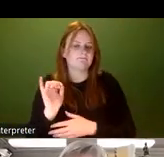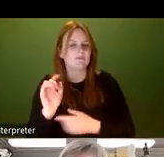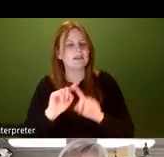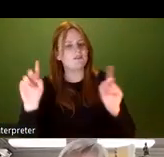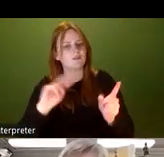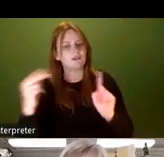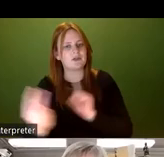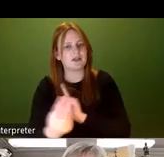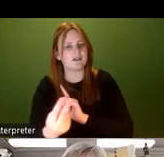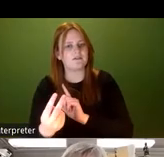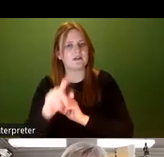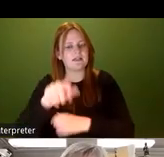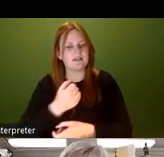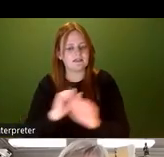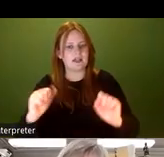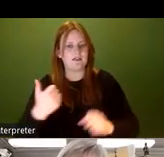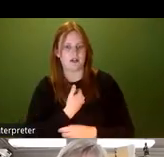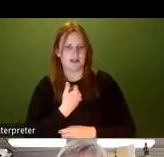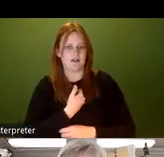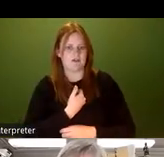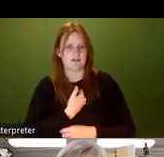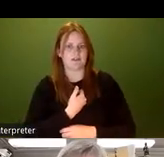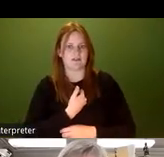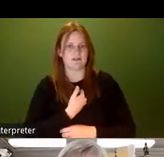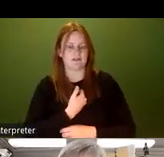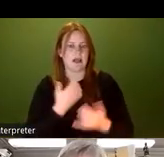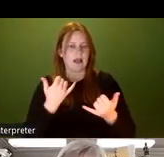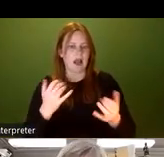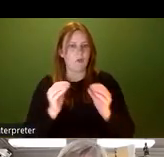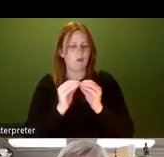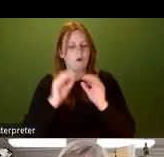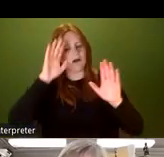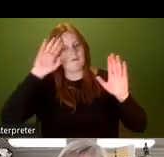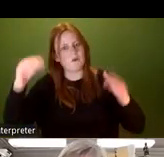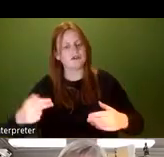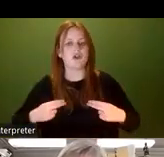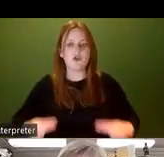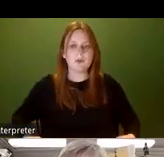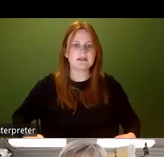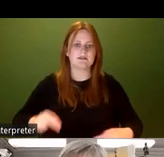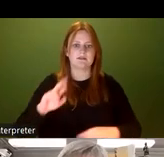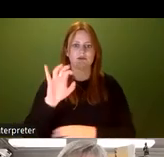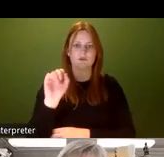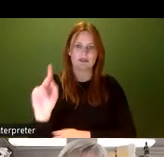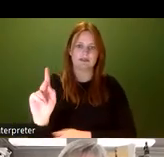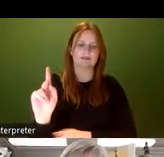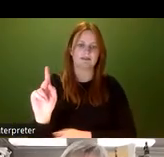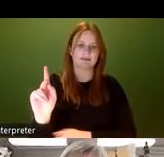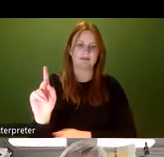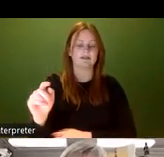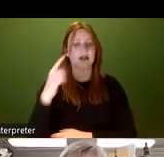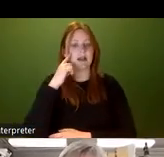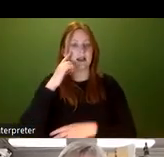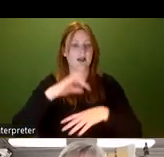save ourselves, and maybe now it's more humans at risk, because I think the planet